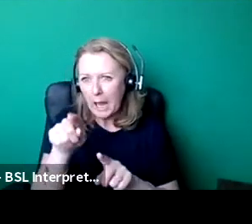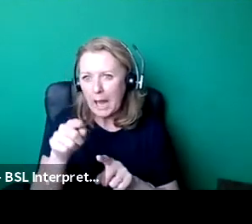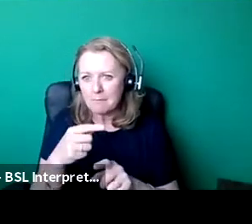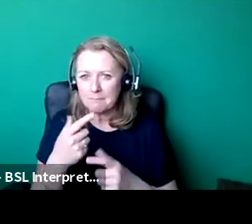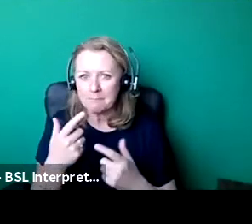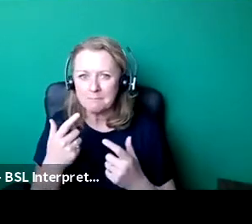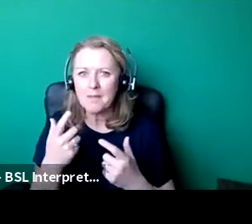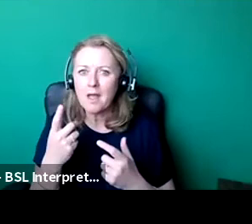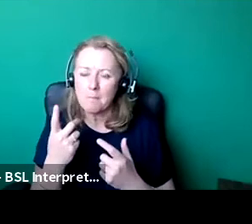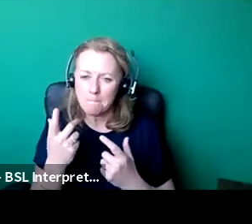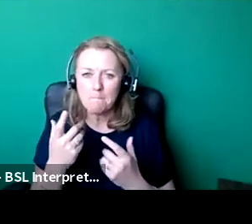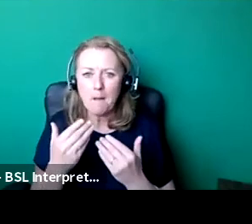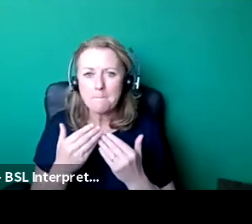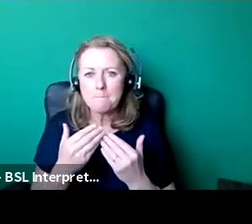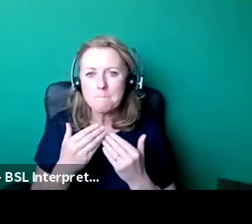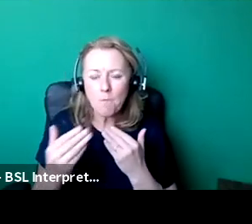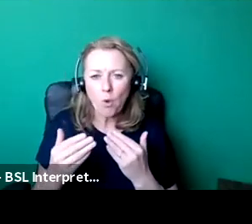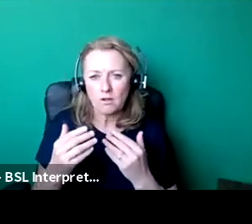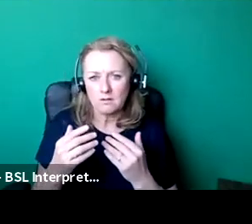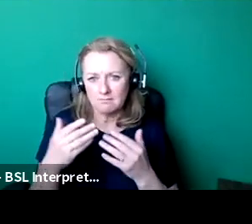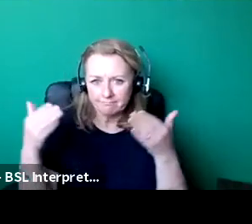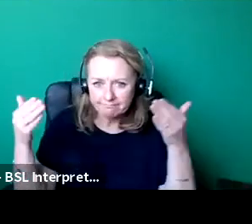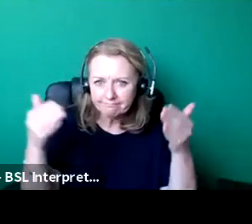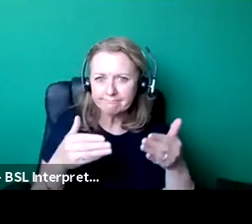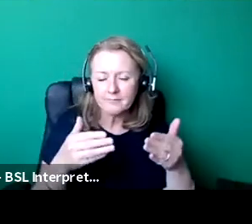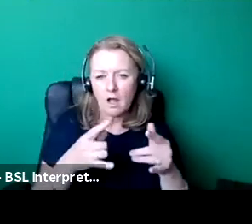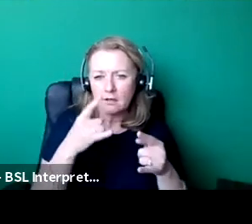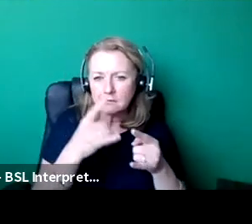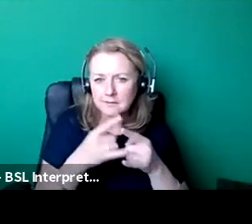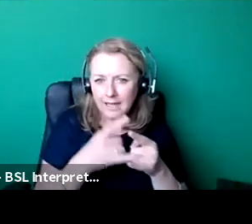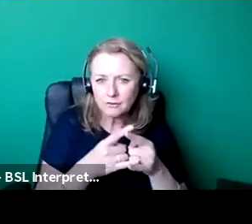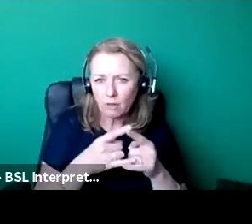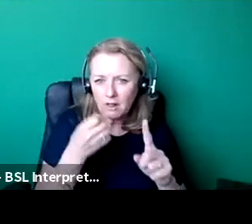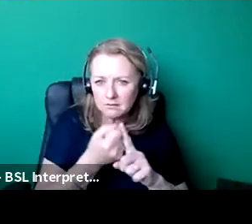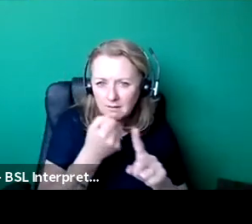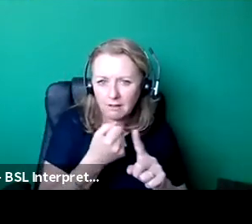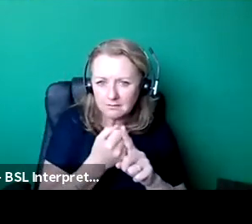but specifically in the subject of sexual assault and wanting to raise awareness on that.